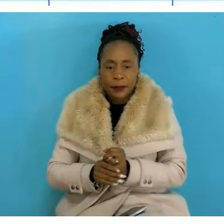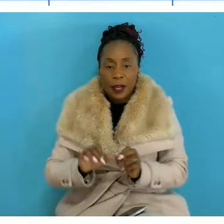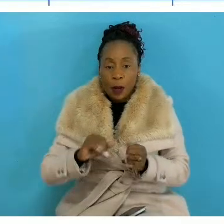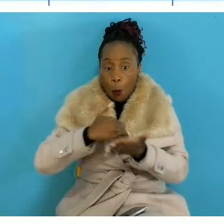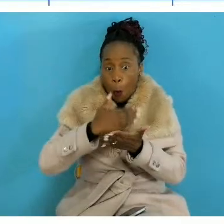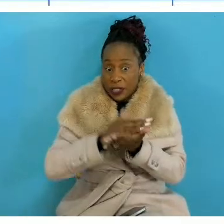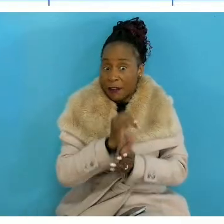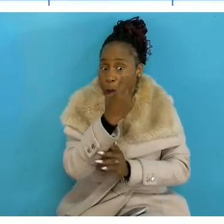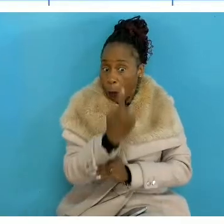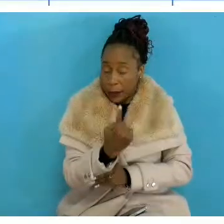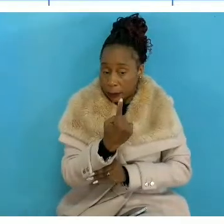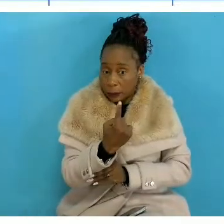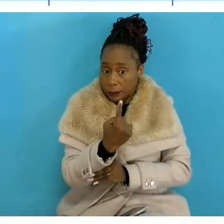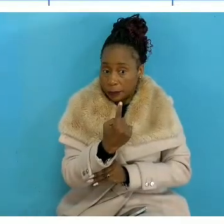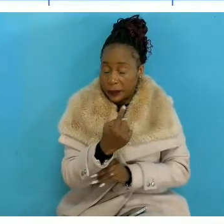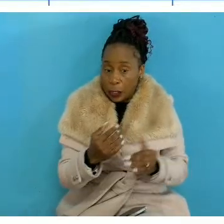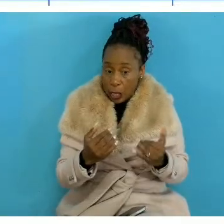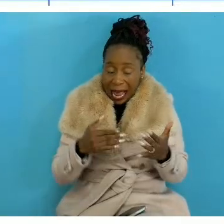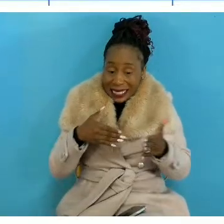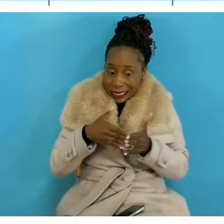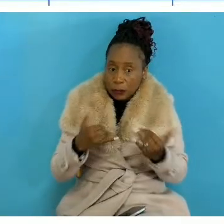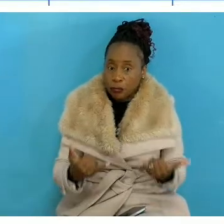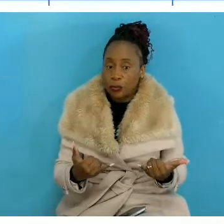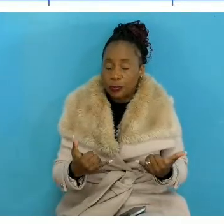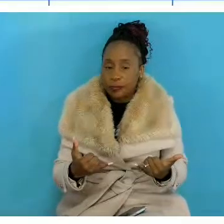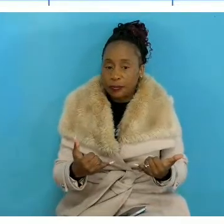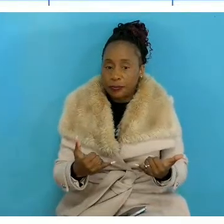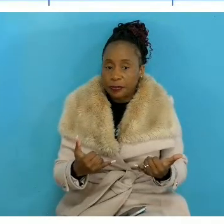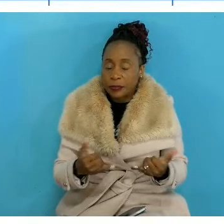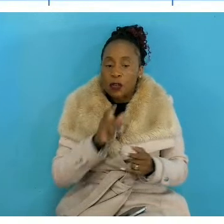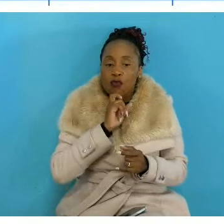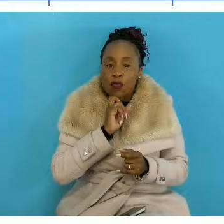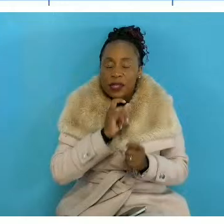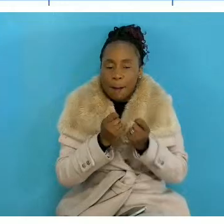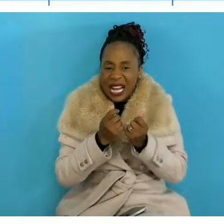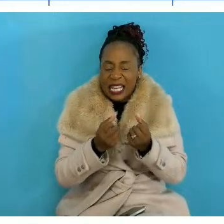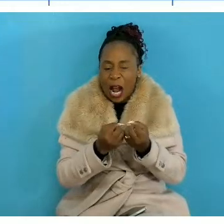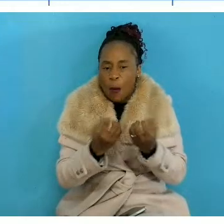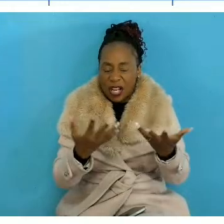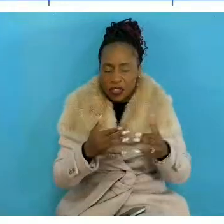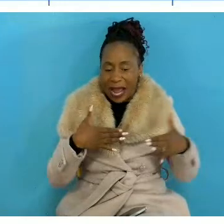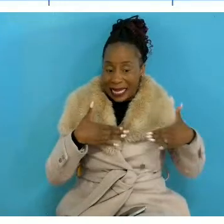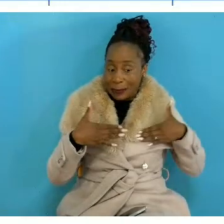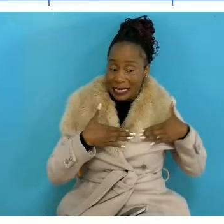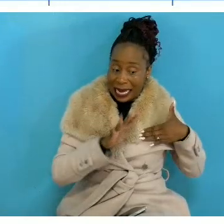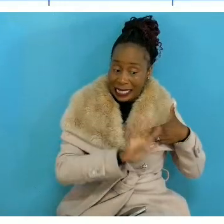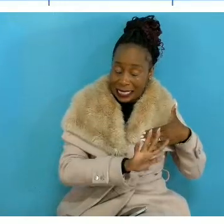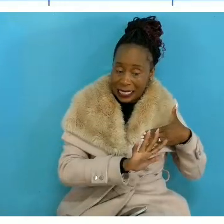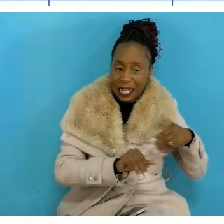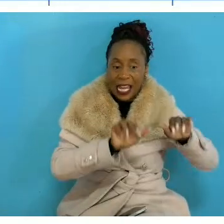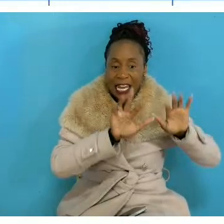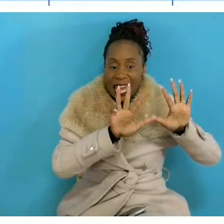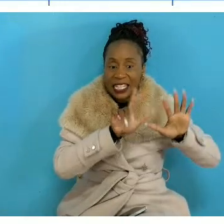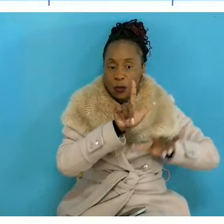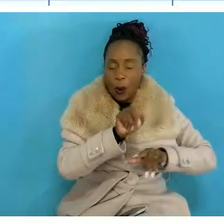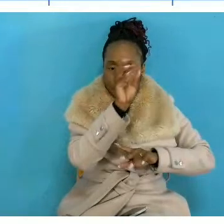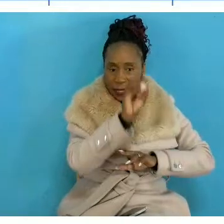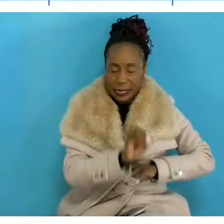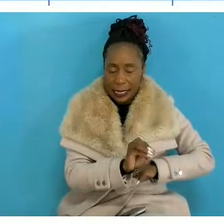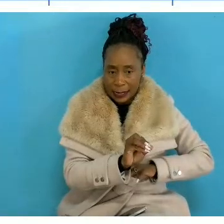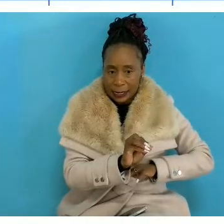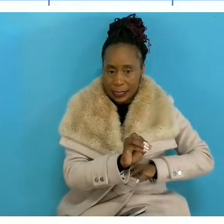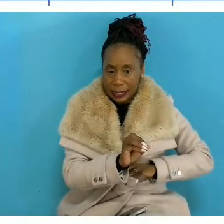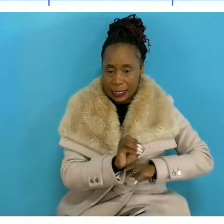quarter, to date, the spend for administration is at 91%,